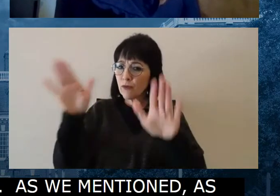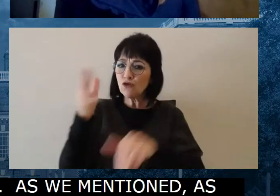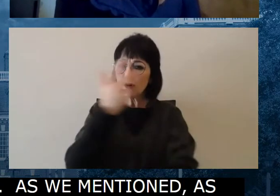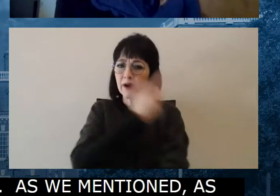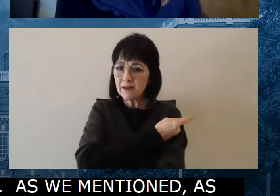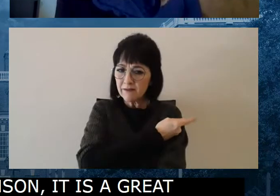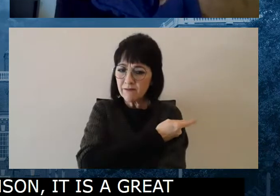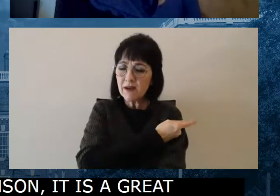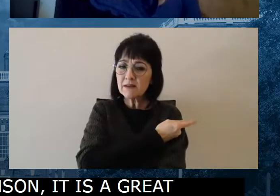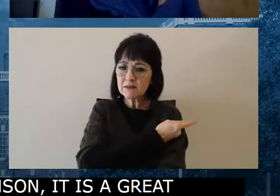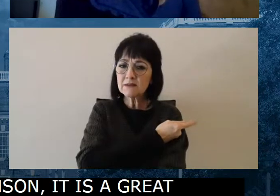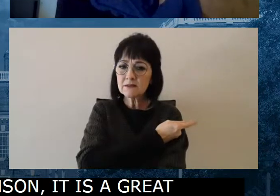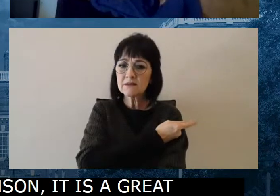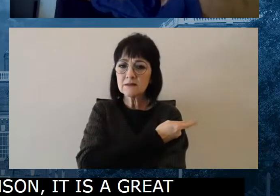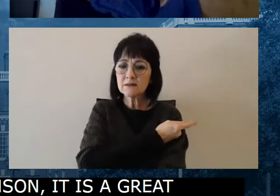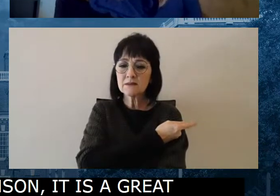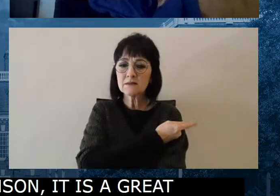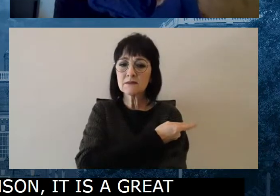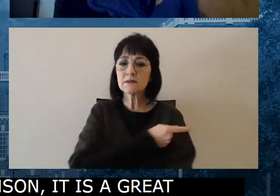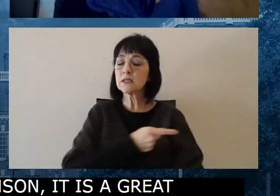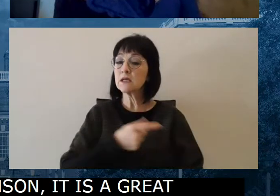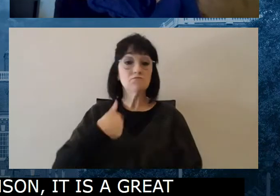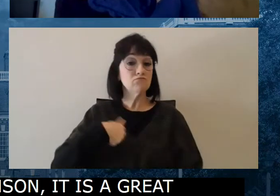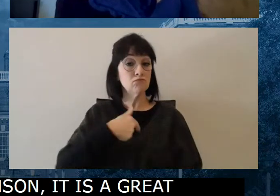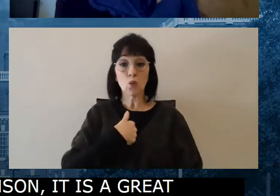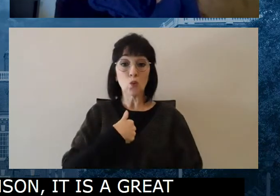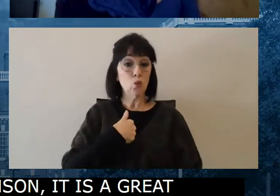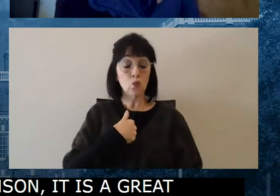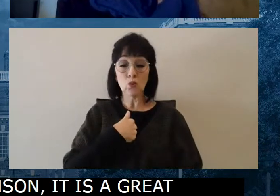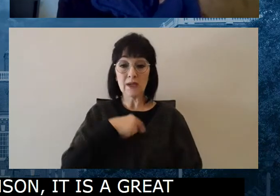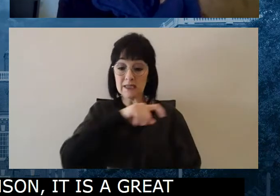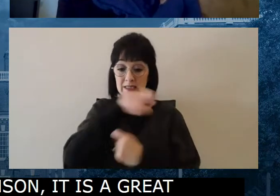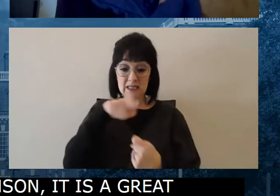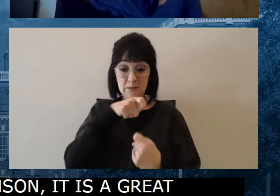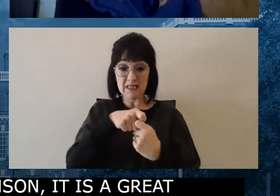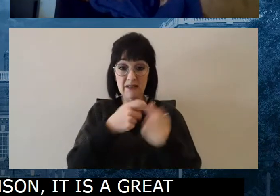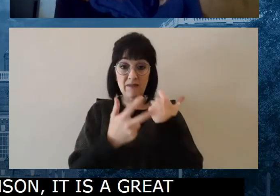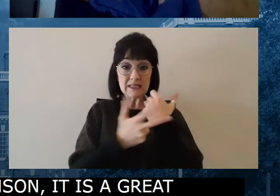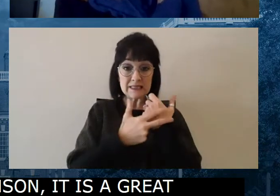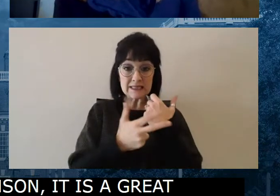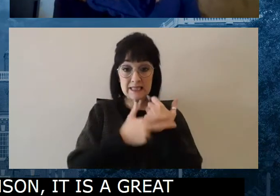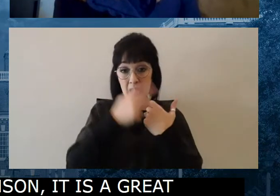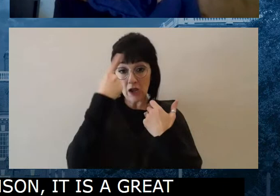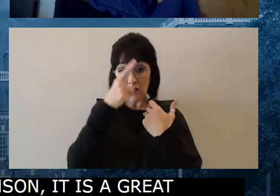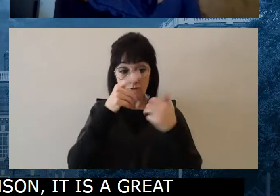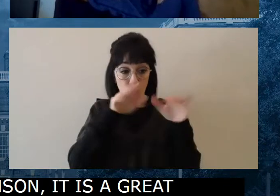any specific population. We want to make sure that it's available for the